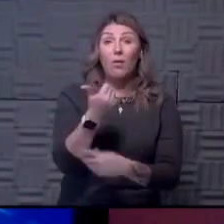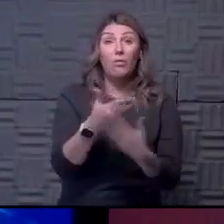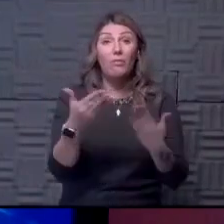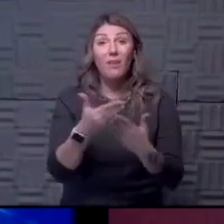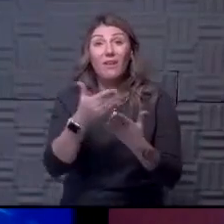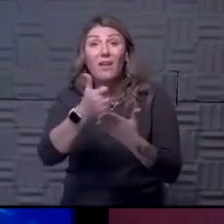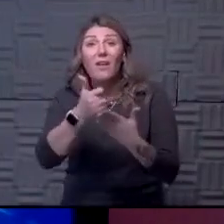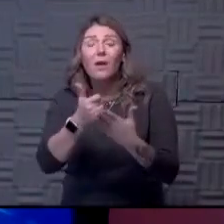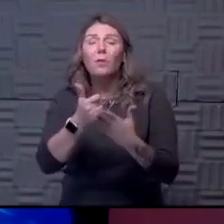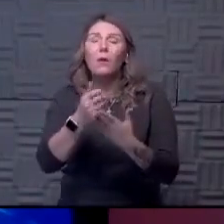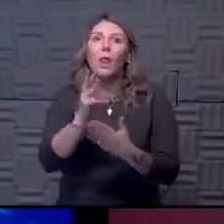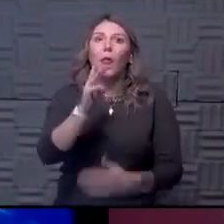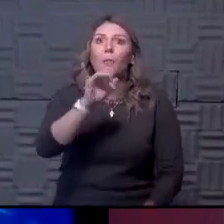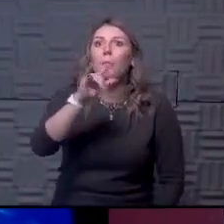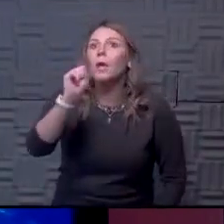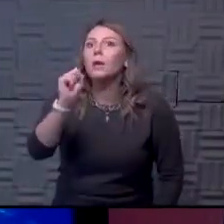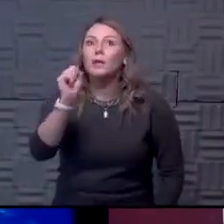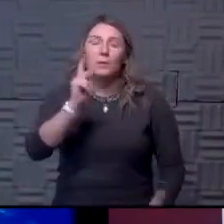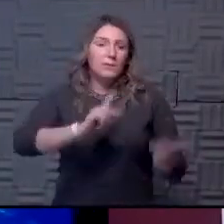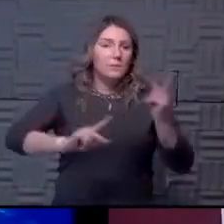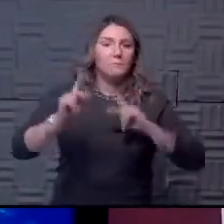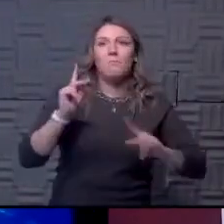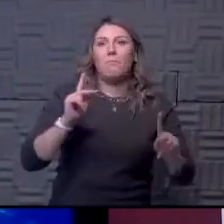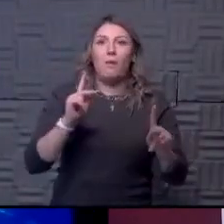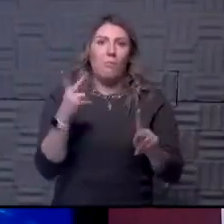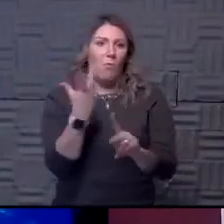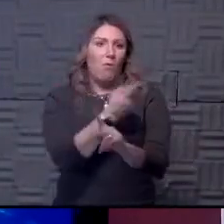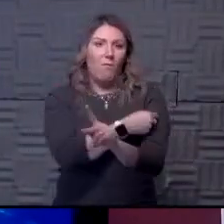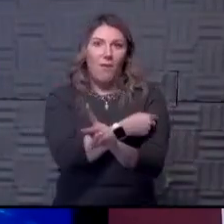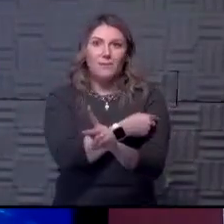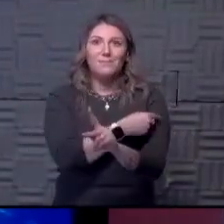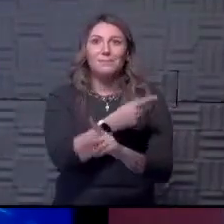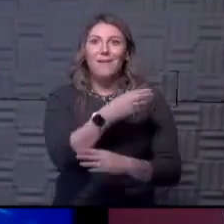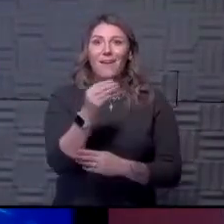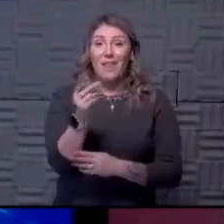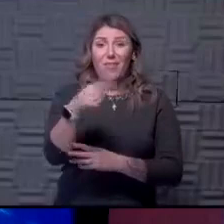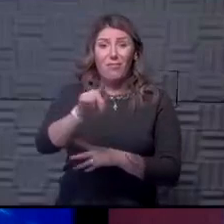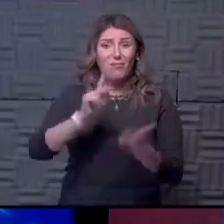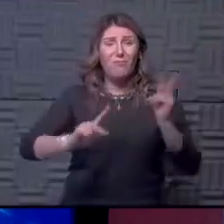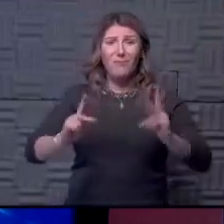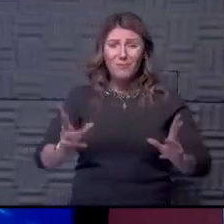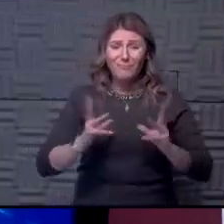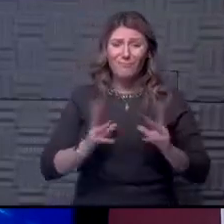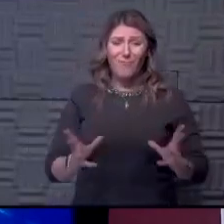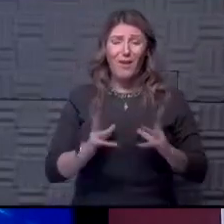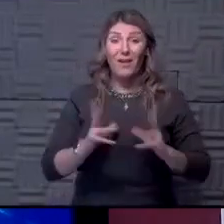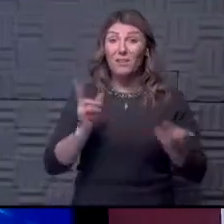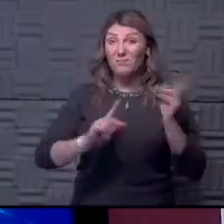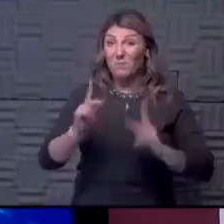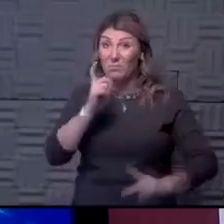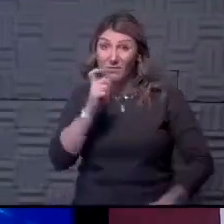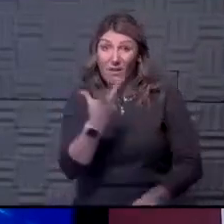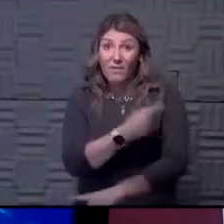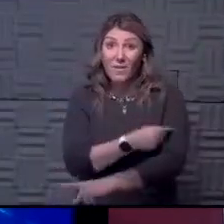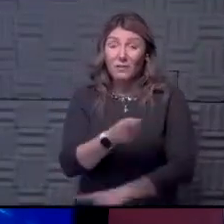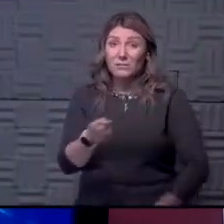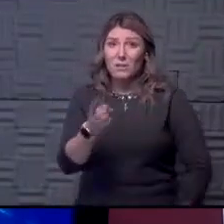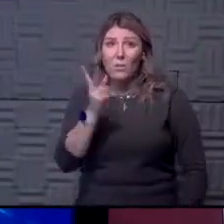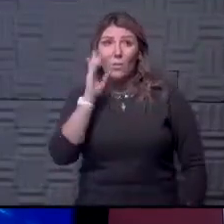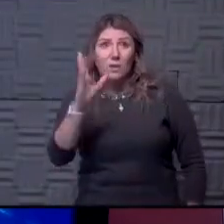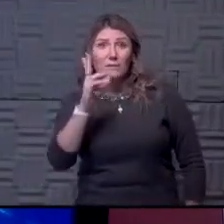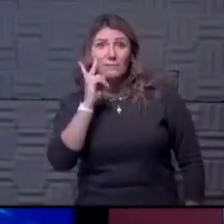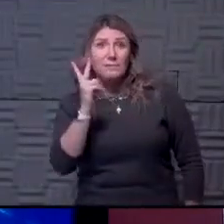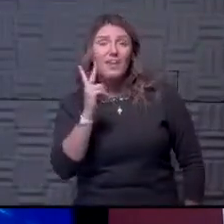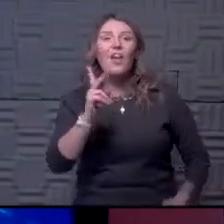is millions and millions and millions of people get vaccinated. And those people do well. And people don't get vaccinated. A, first of all, they're going to see some friends